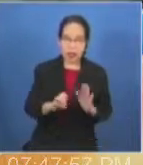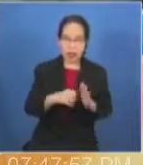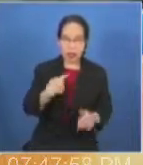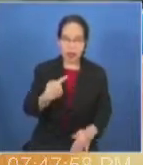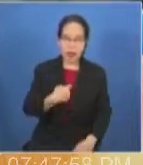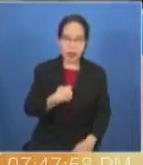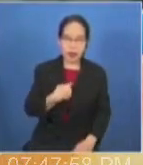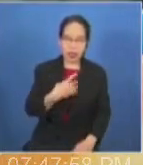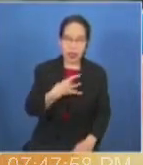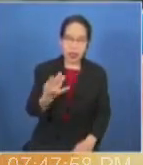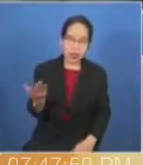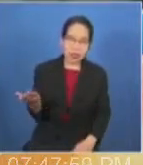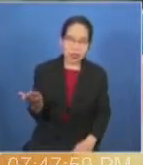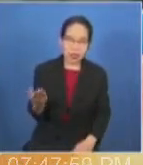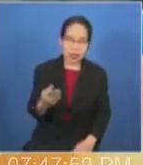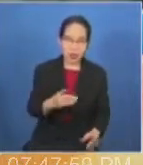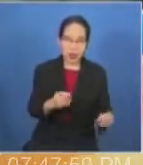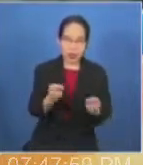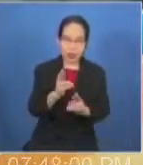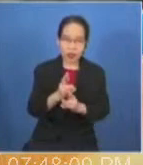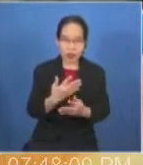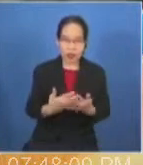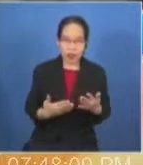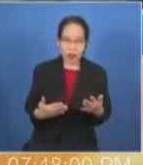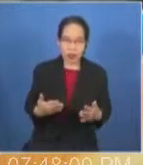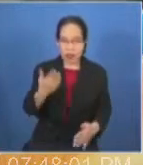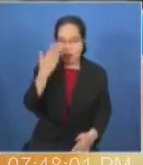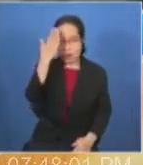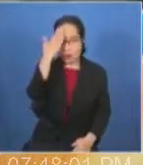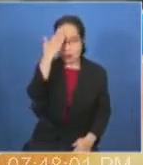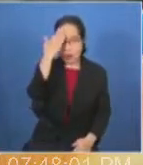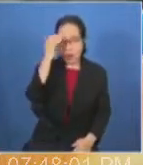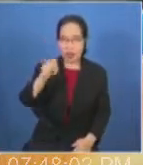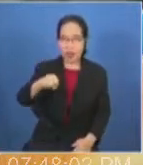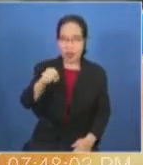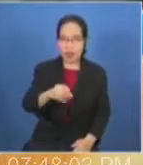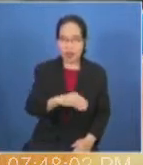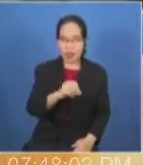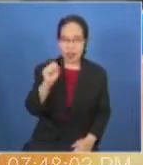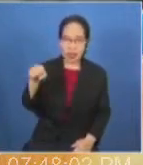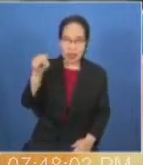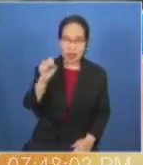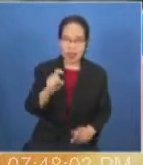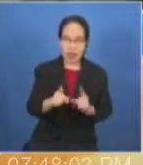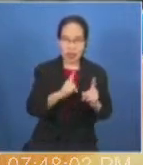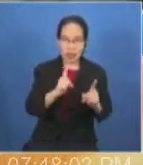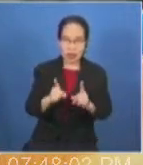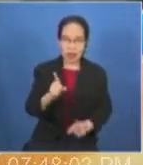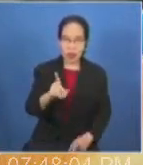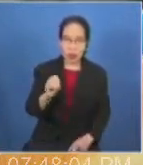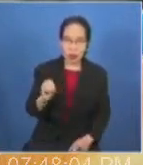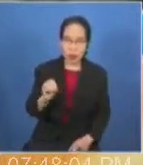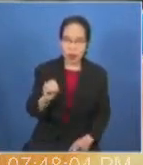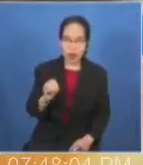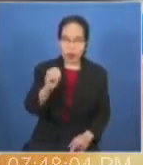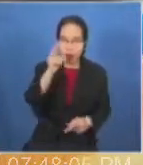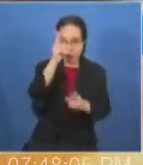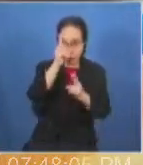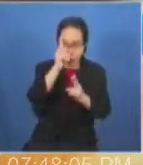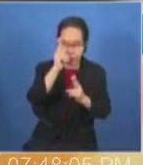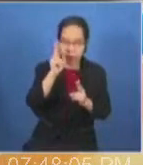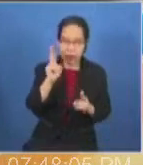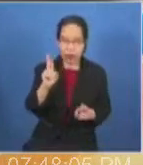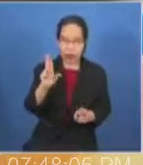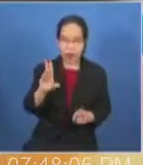to do the right thing. If he wants something, he should tell me. They should use po